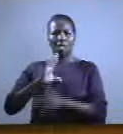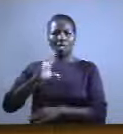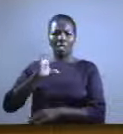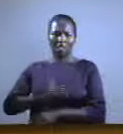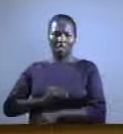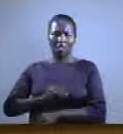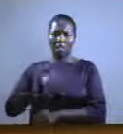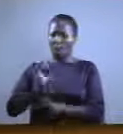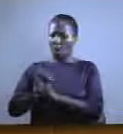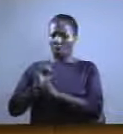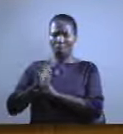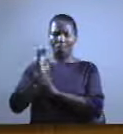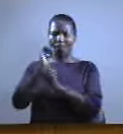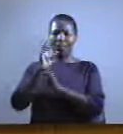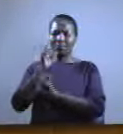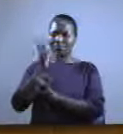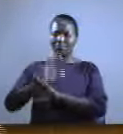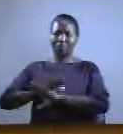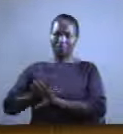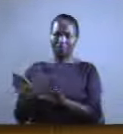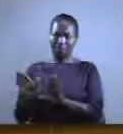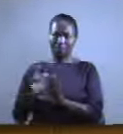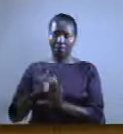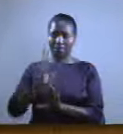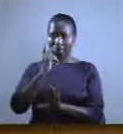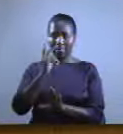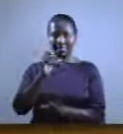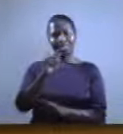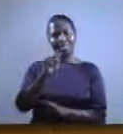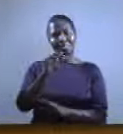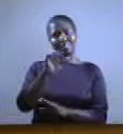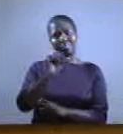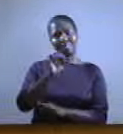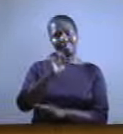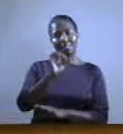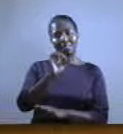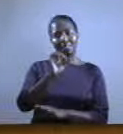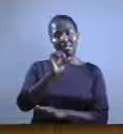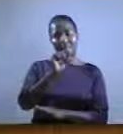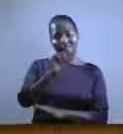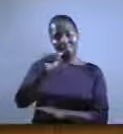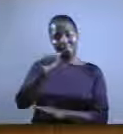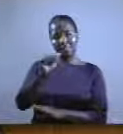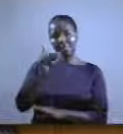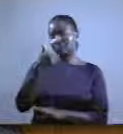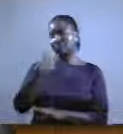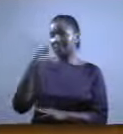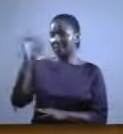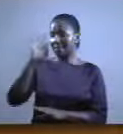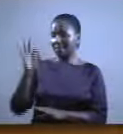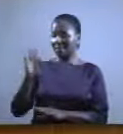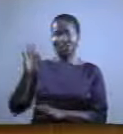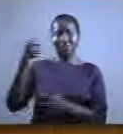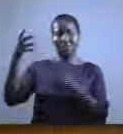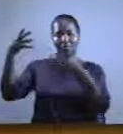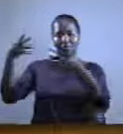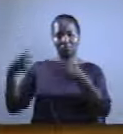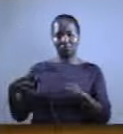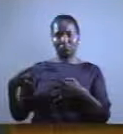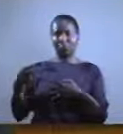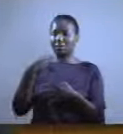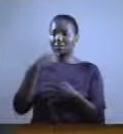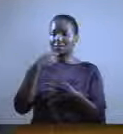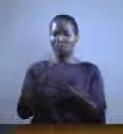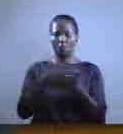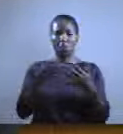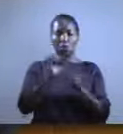look at it another way. Using Stats SA's figures from this week, if you take the percentage of discouraged work seekers, people that have